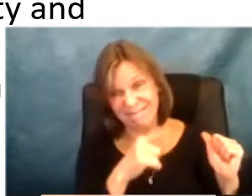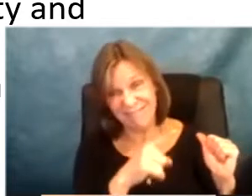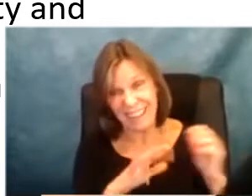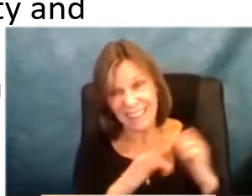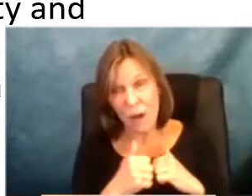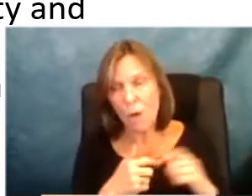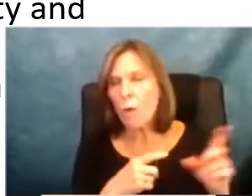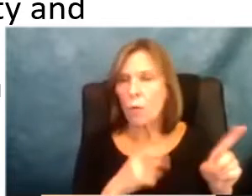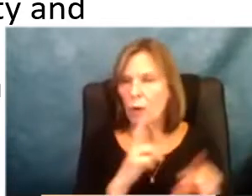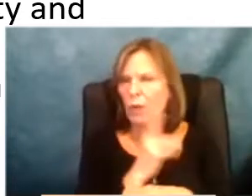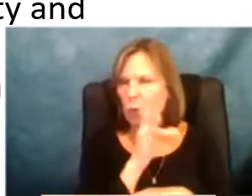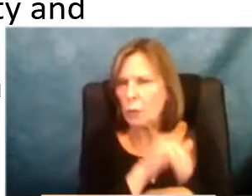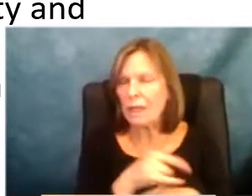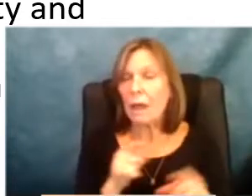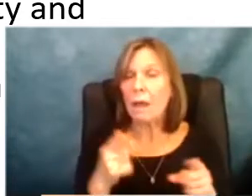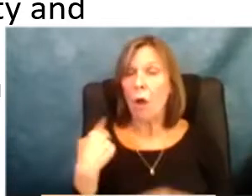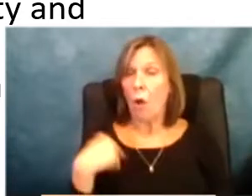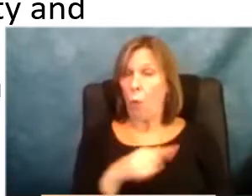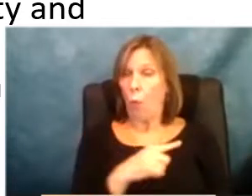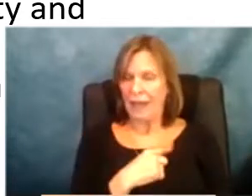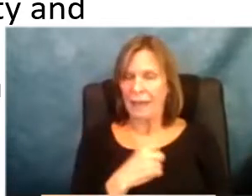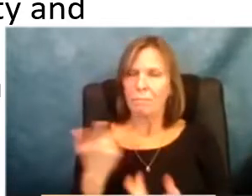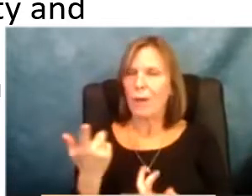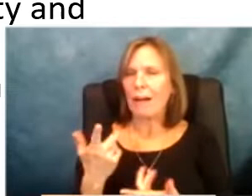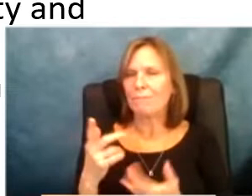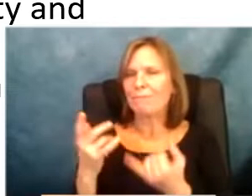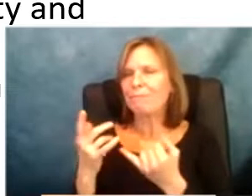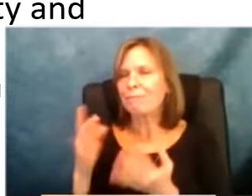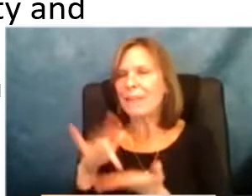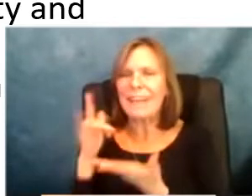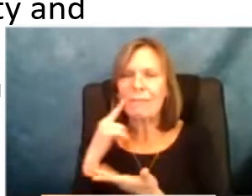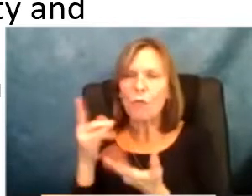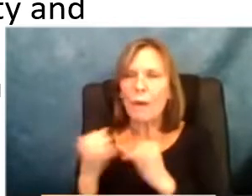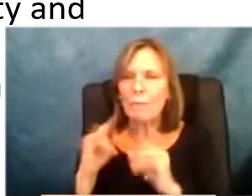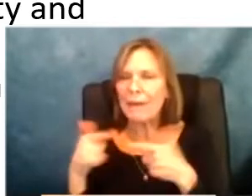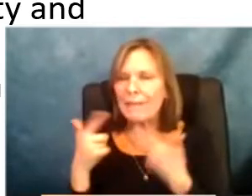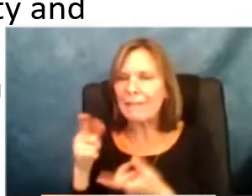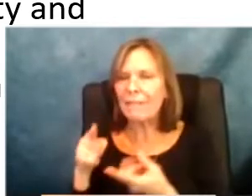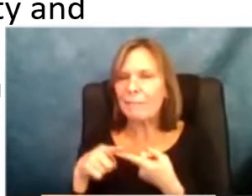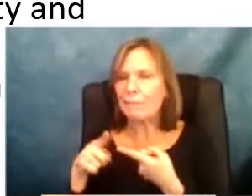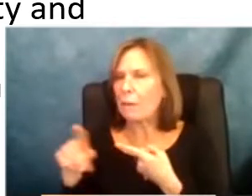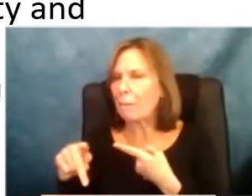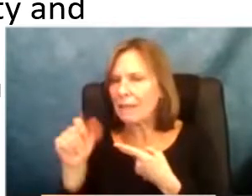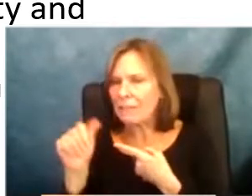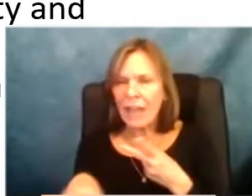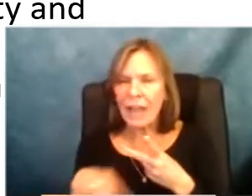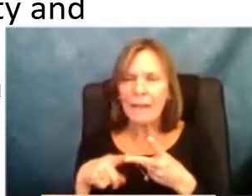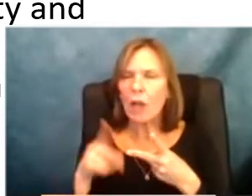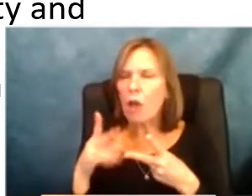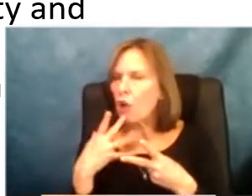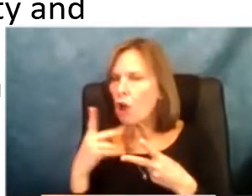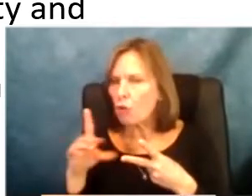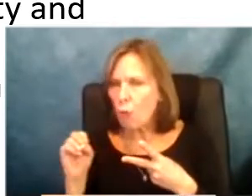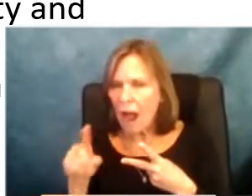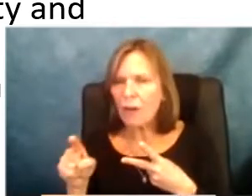We were able to, I say we, but some centers for independent living, I think in Pennsylvania and Colorado, we also did some maps